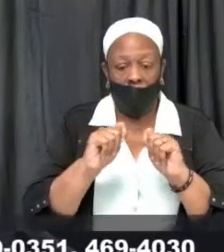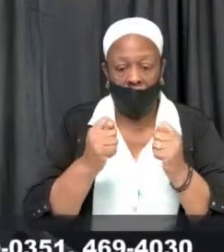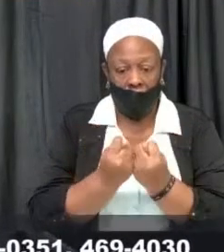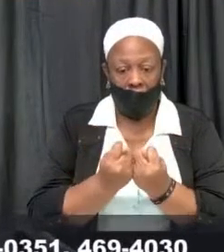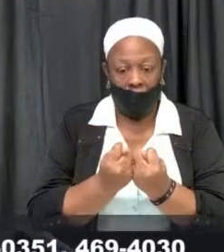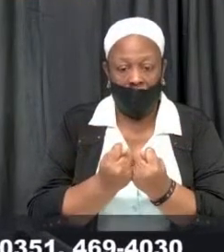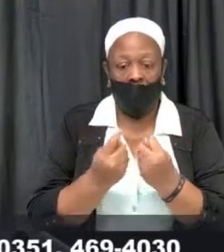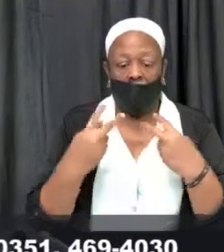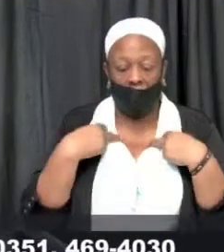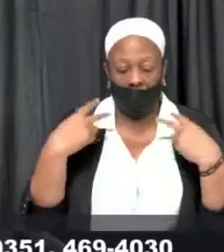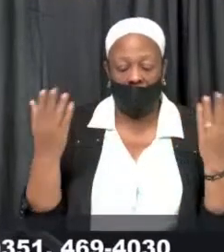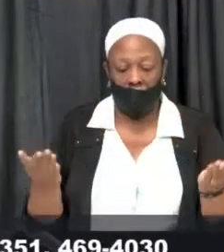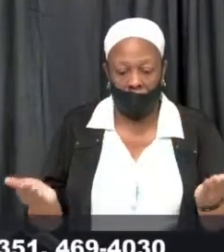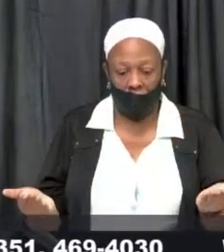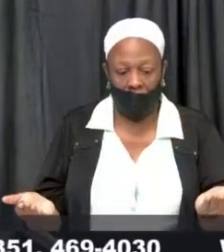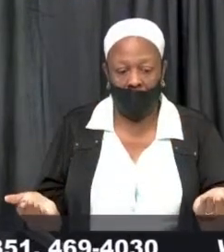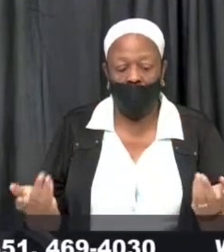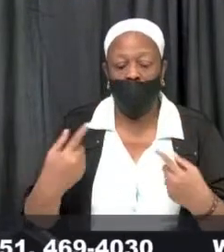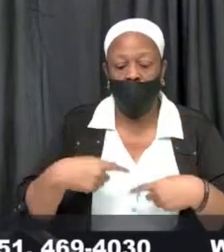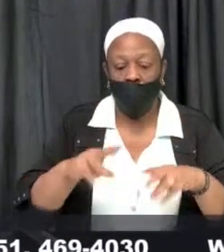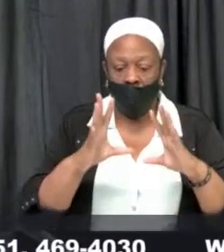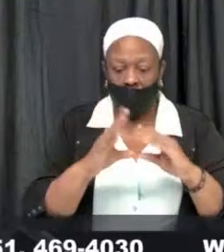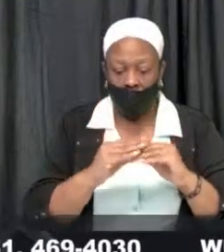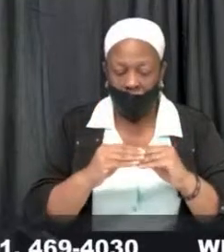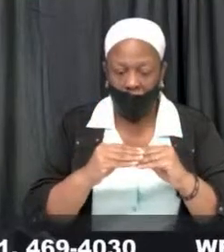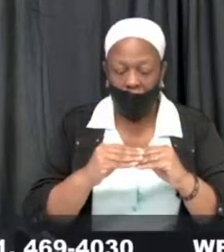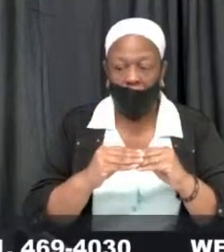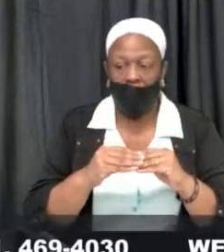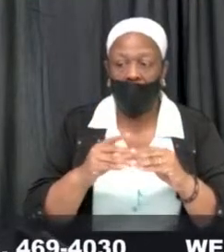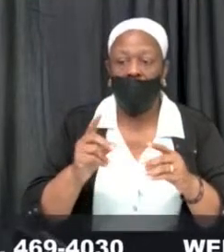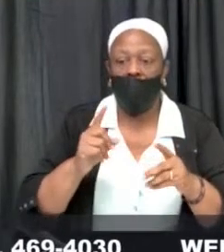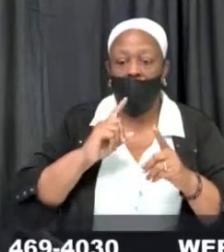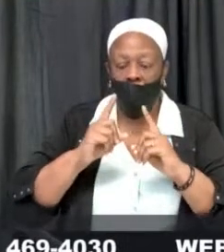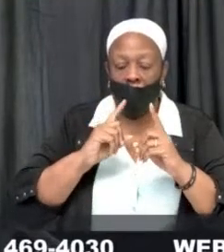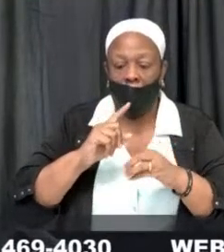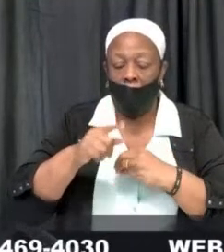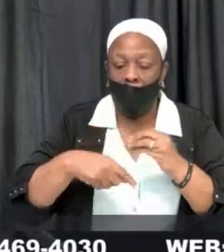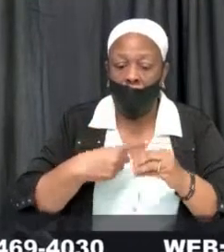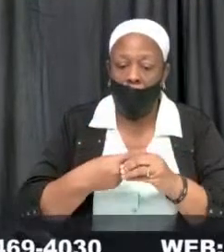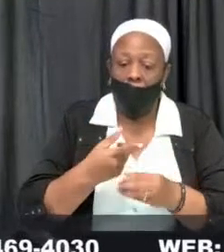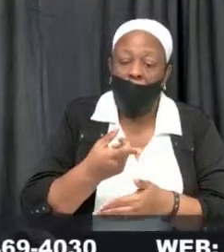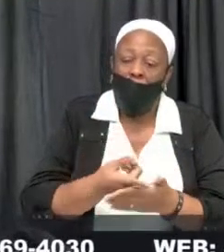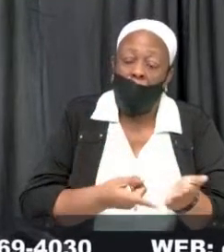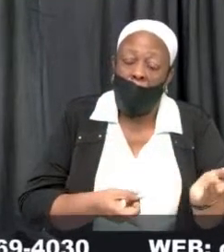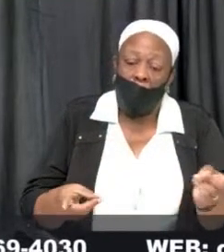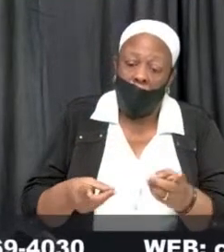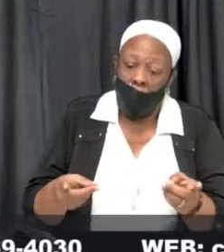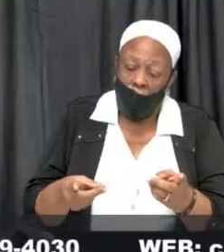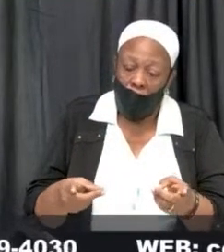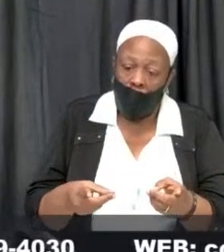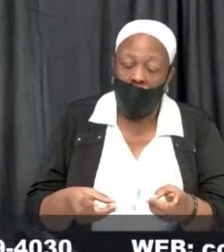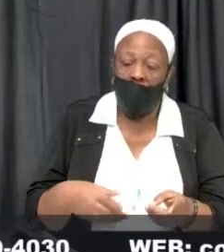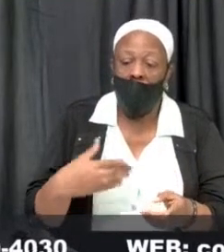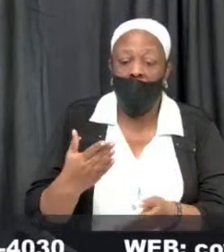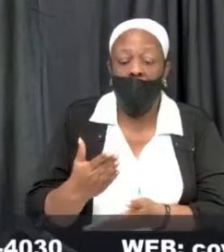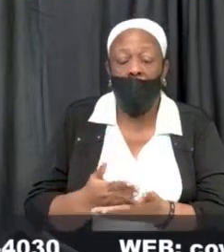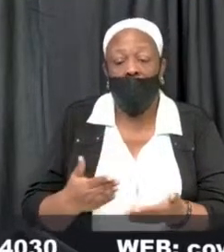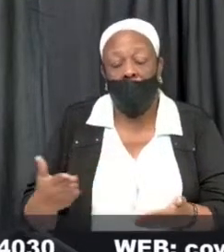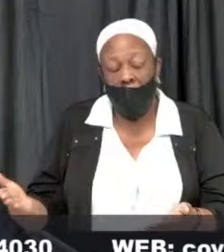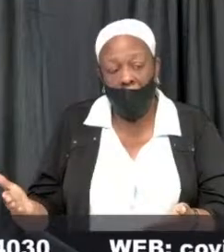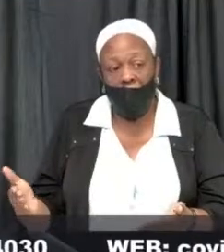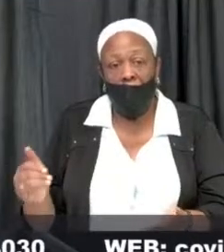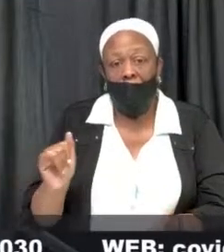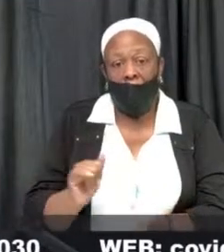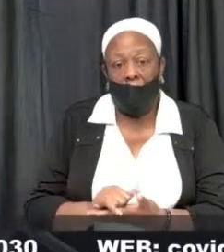cabinet has already met 2 times to develop and put in place the necessary